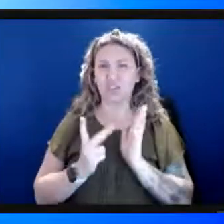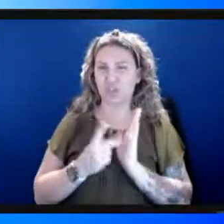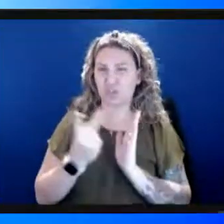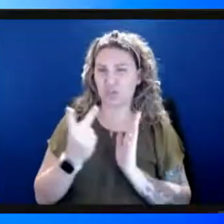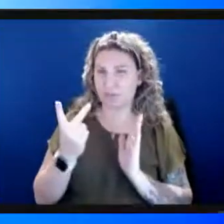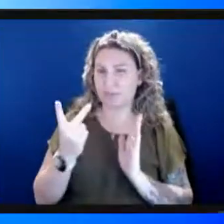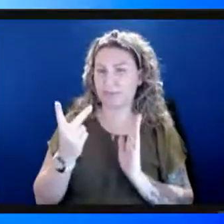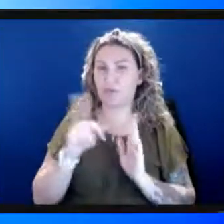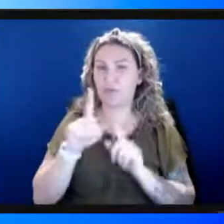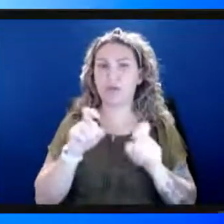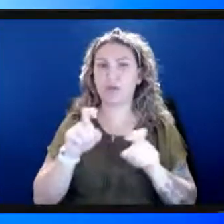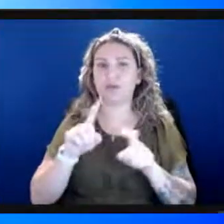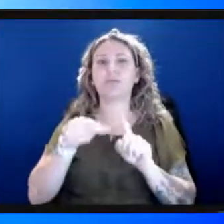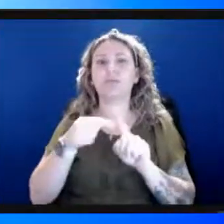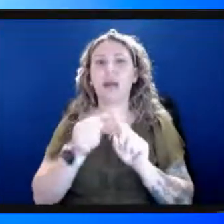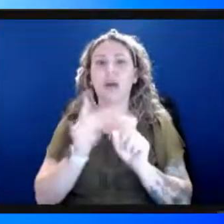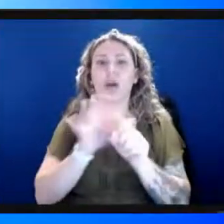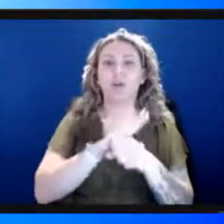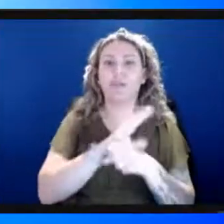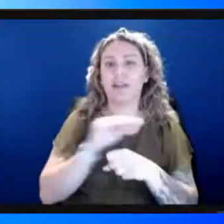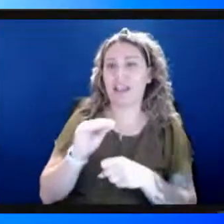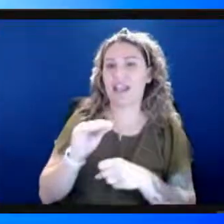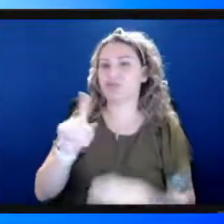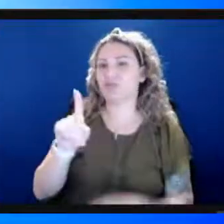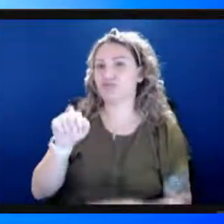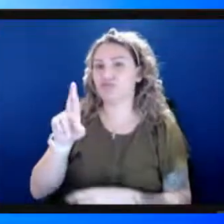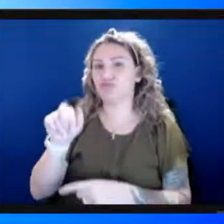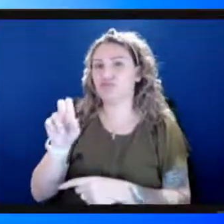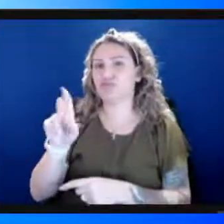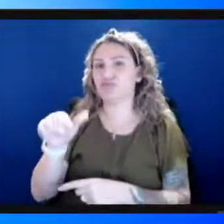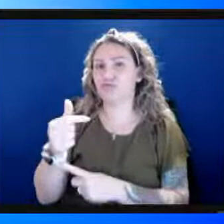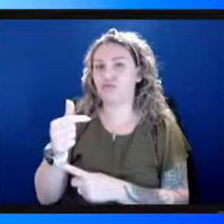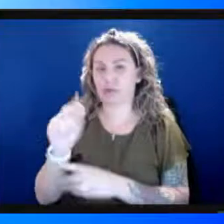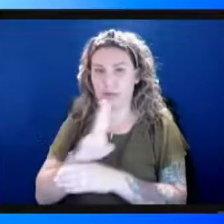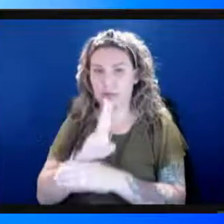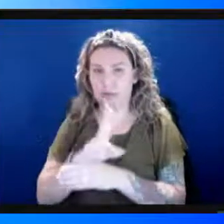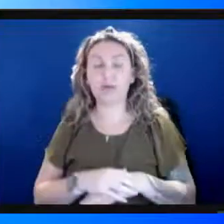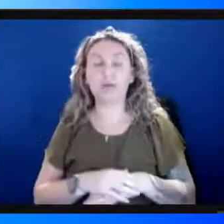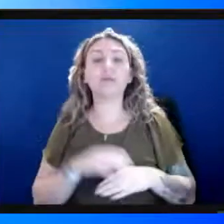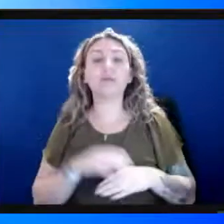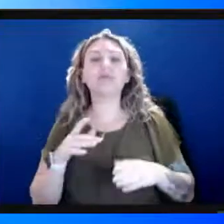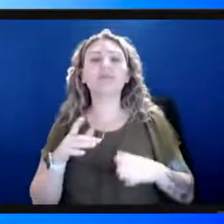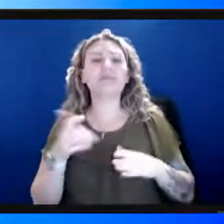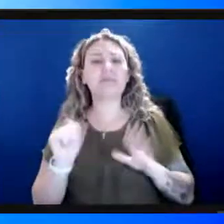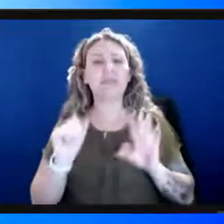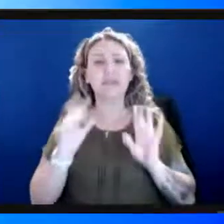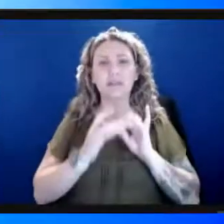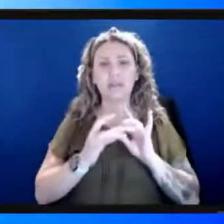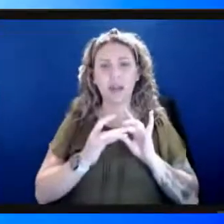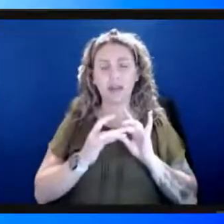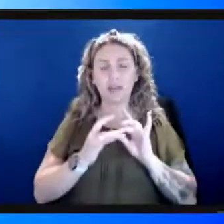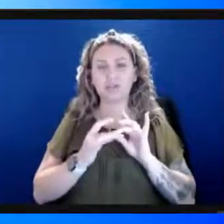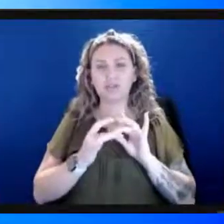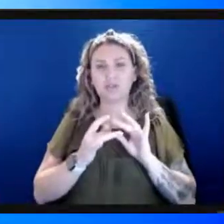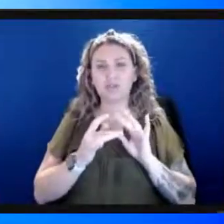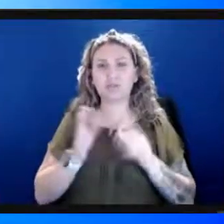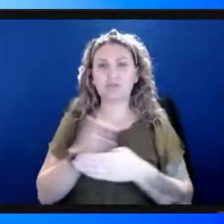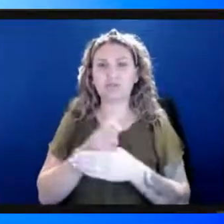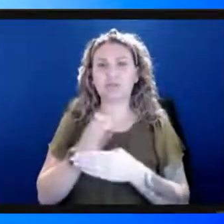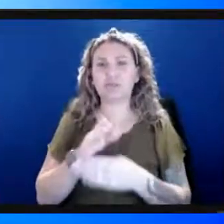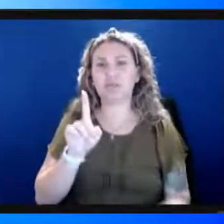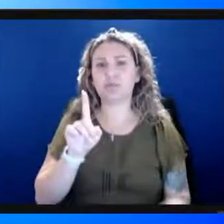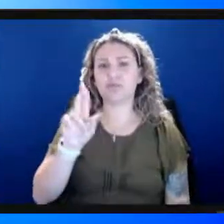also drug abuse. Yen Liang would like to know, are there any connections between drug abuse and trying to